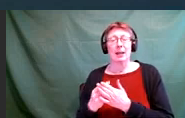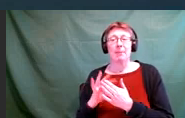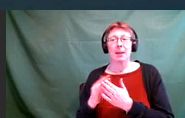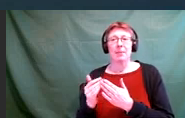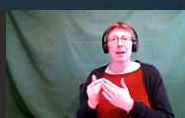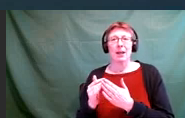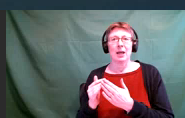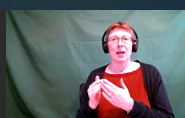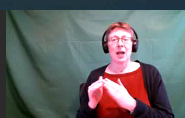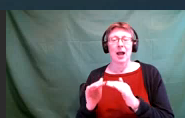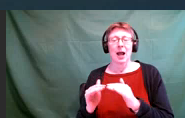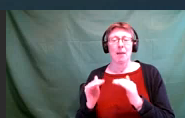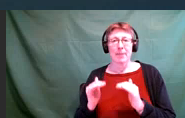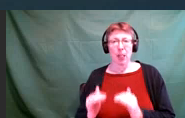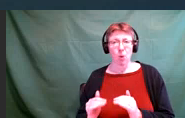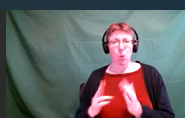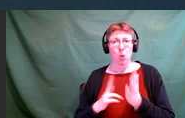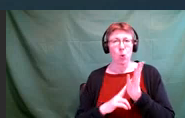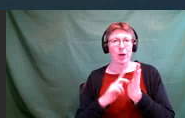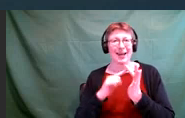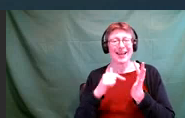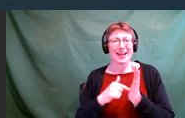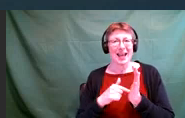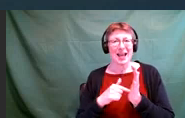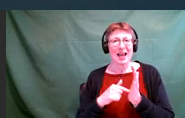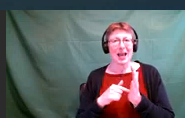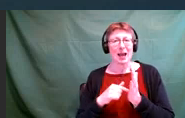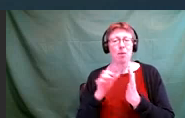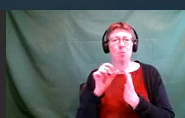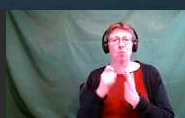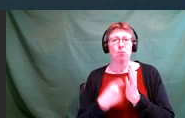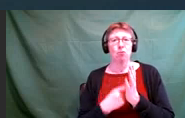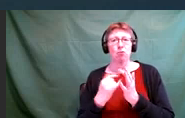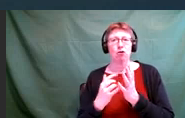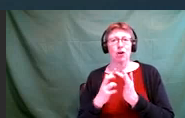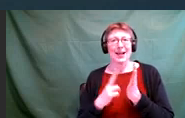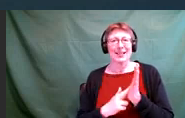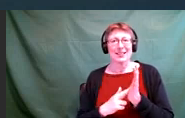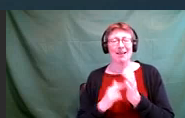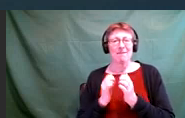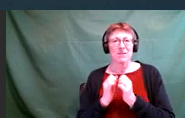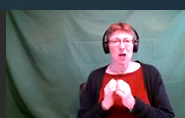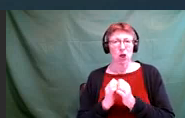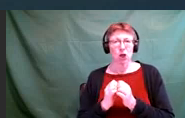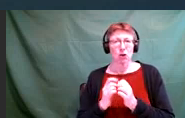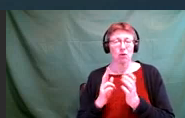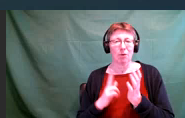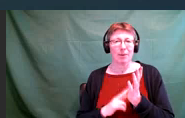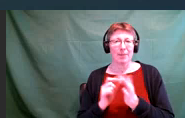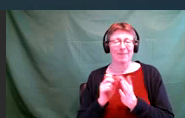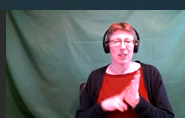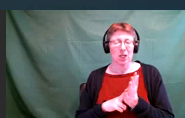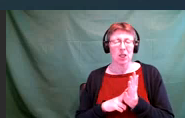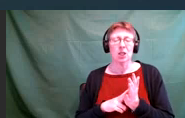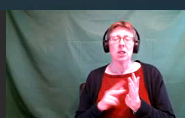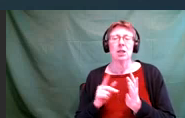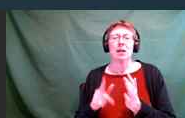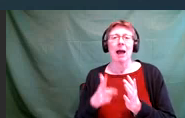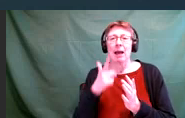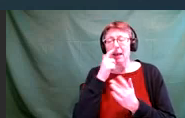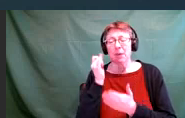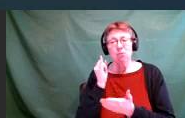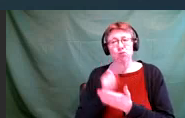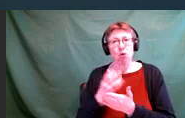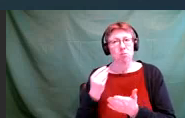below net present value. That means companies could be priced incorrectly for prolonged periods